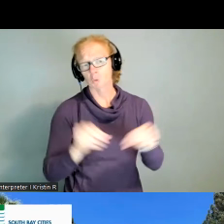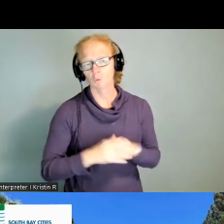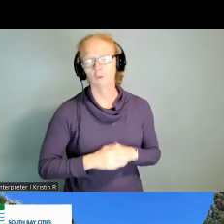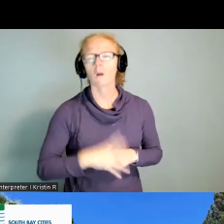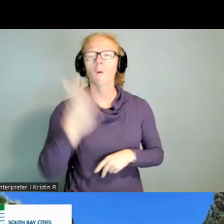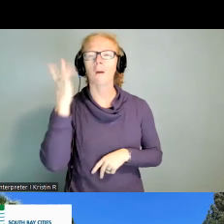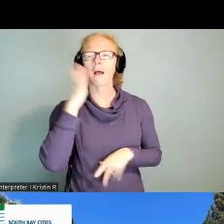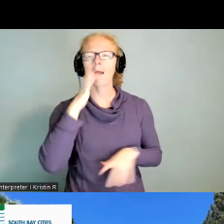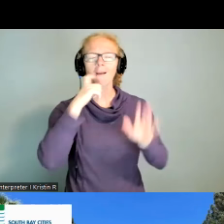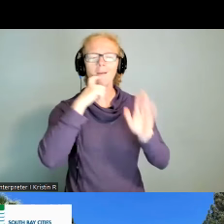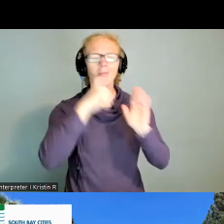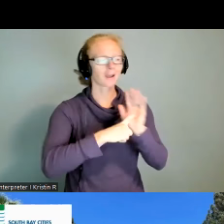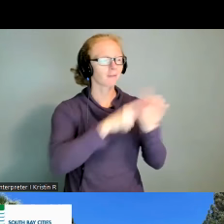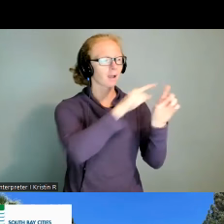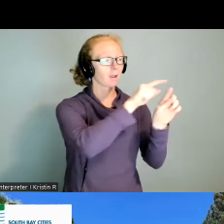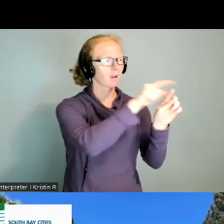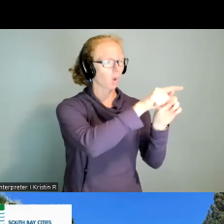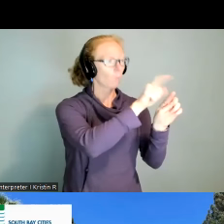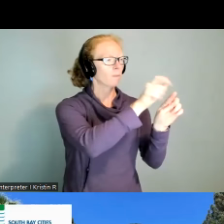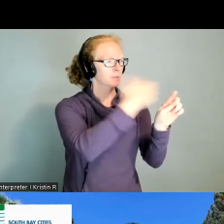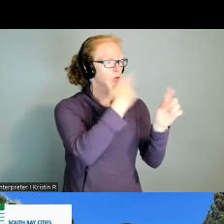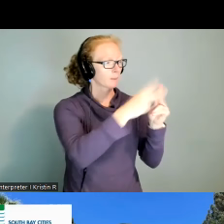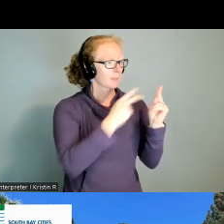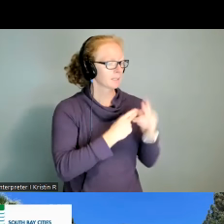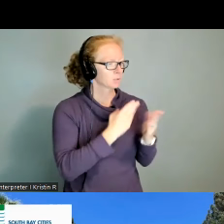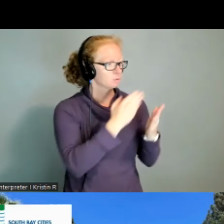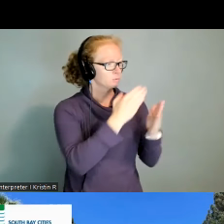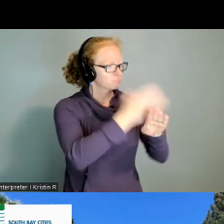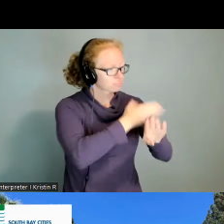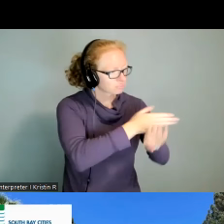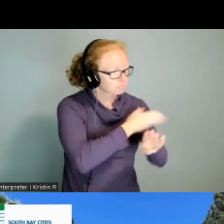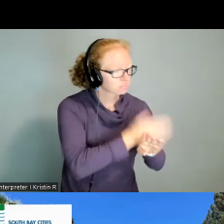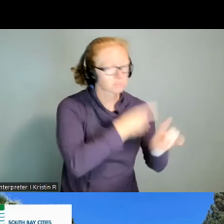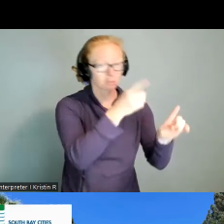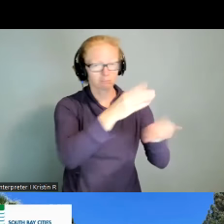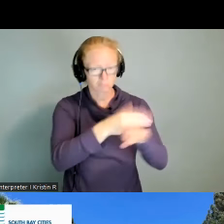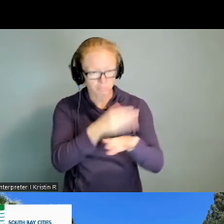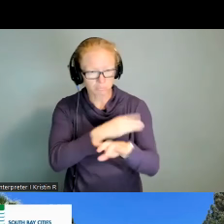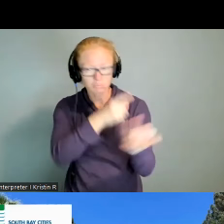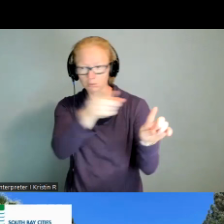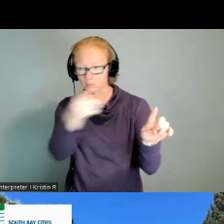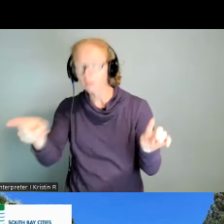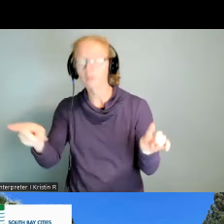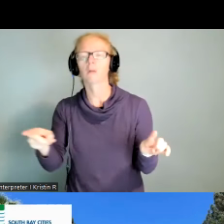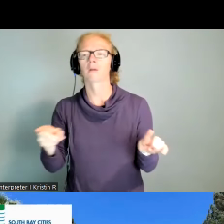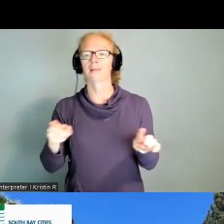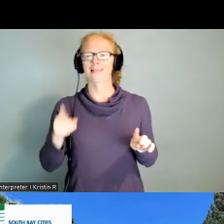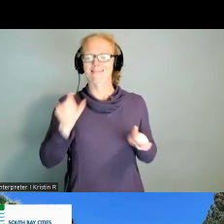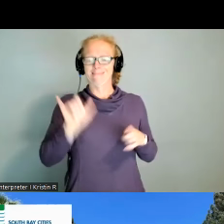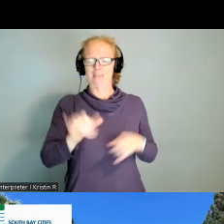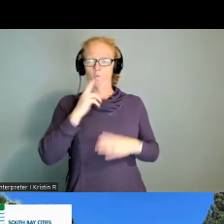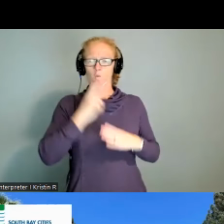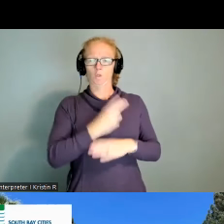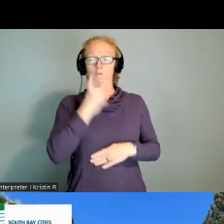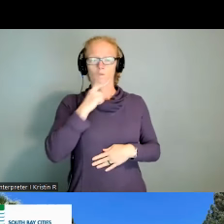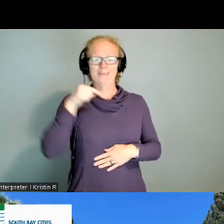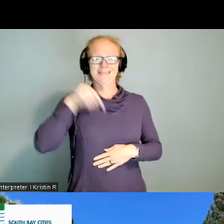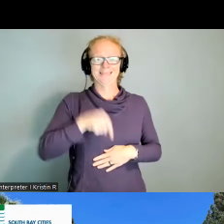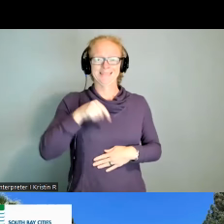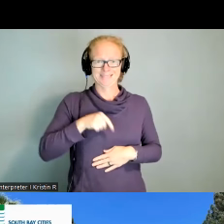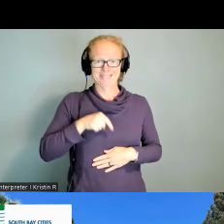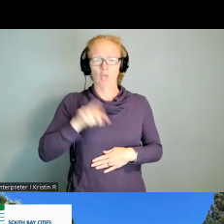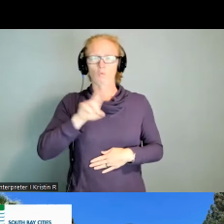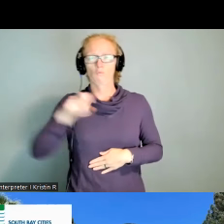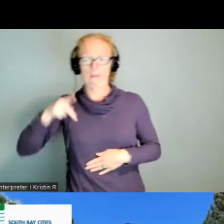identify sites to meet the RHNA targets. The tools provided in the OTR toolkit are what we're using for our REAP project